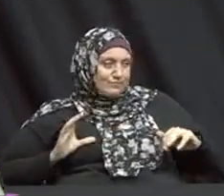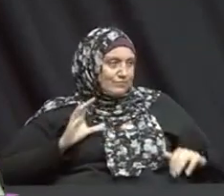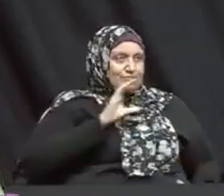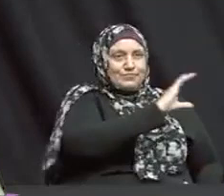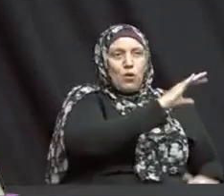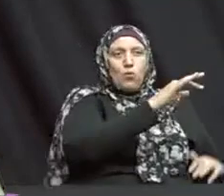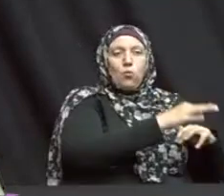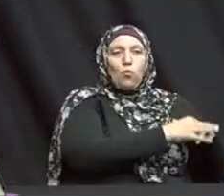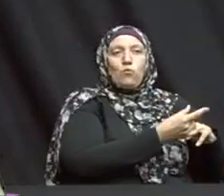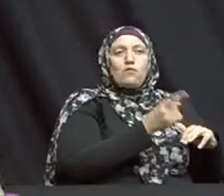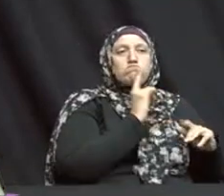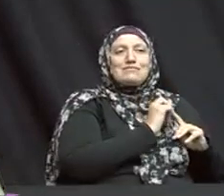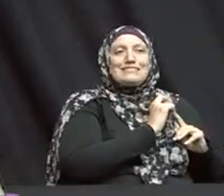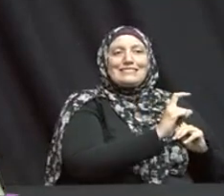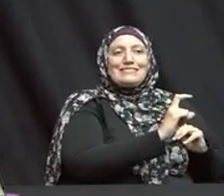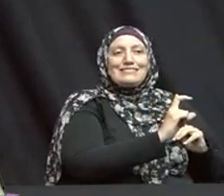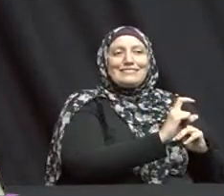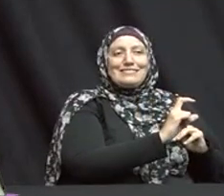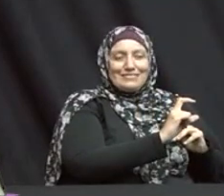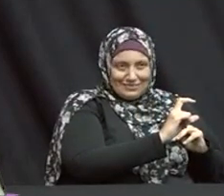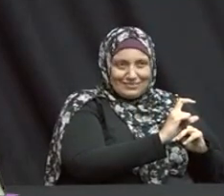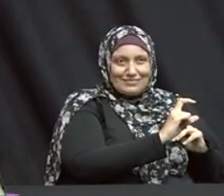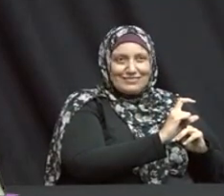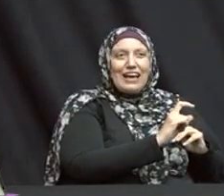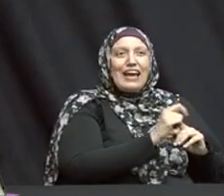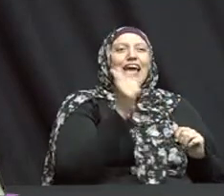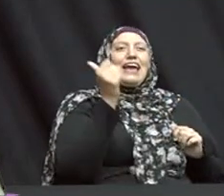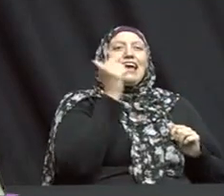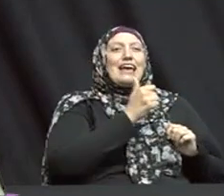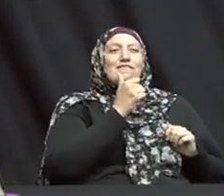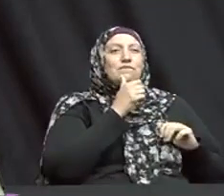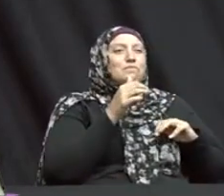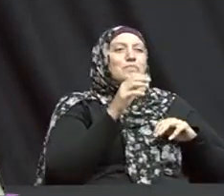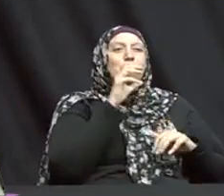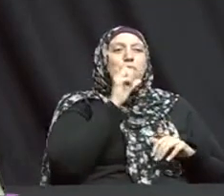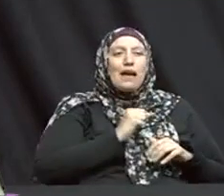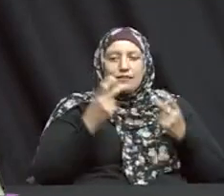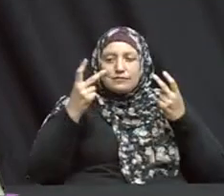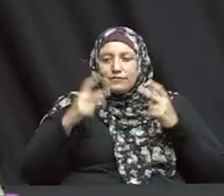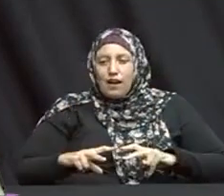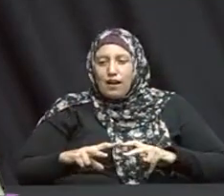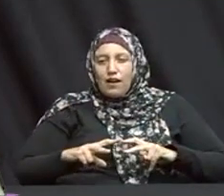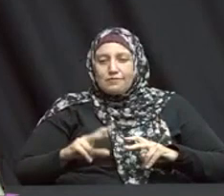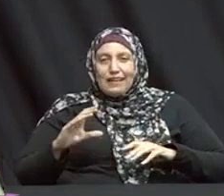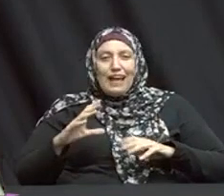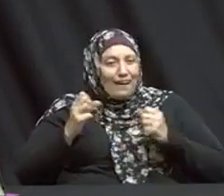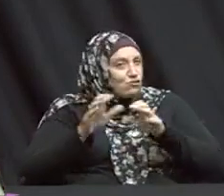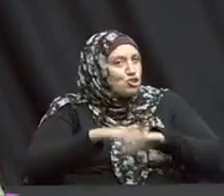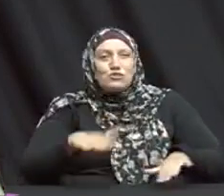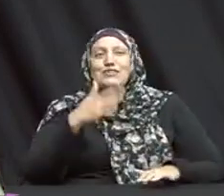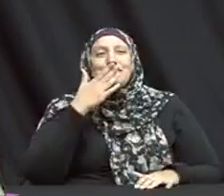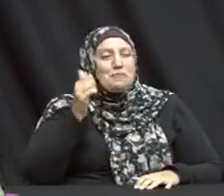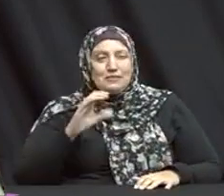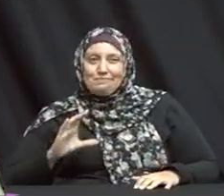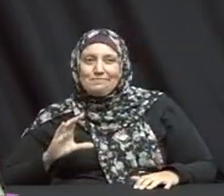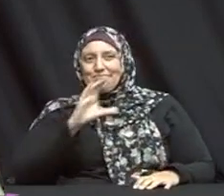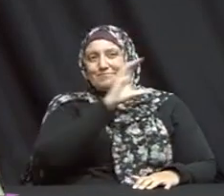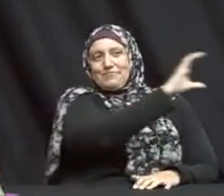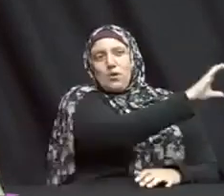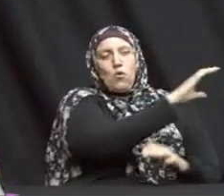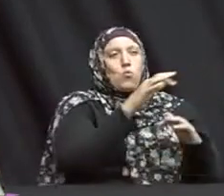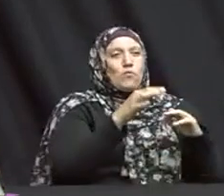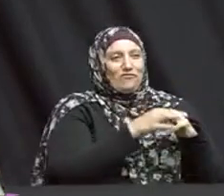wife and children, his entire estate would go to his wife, and vice versa. If the wife were to pass away